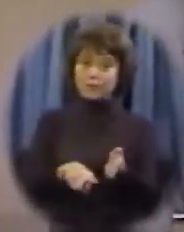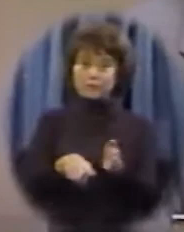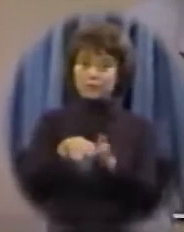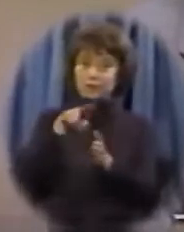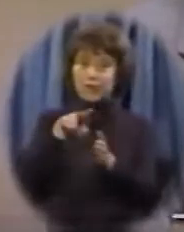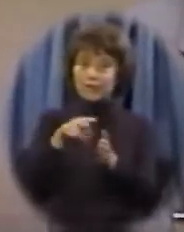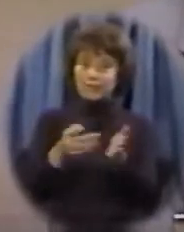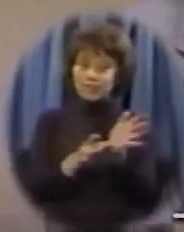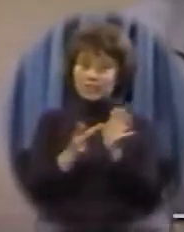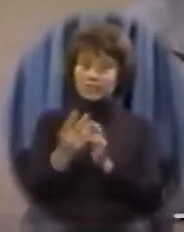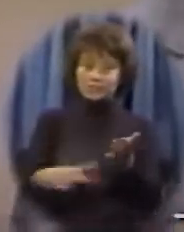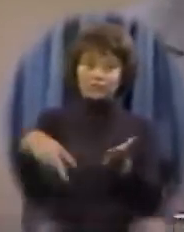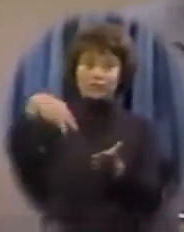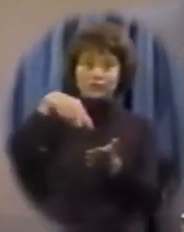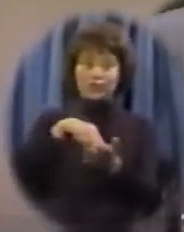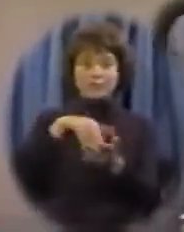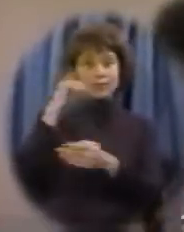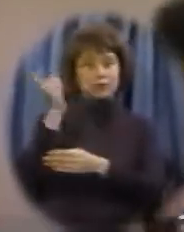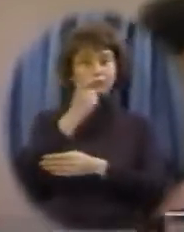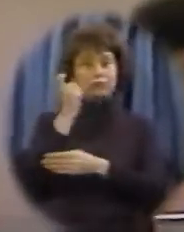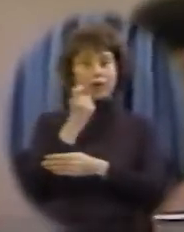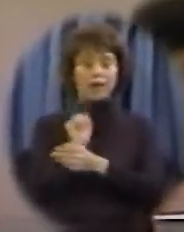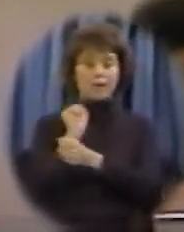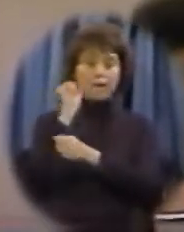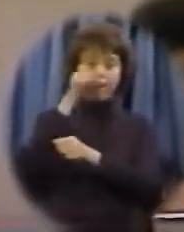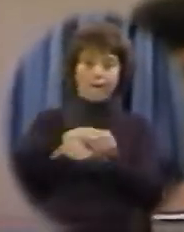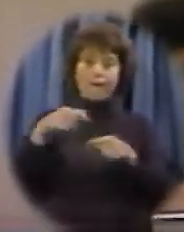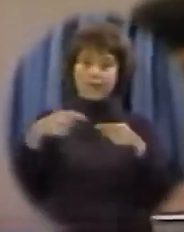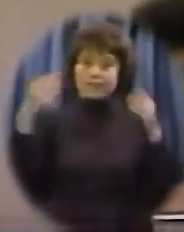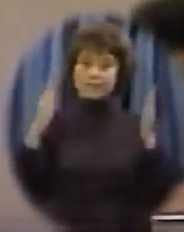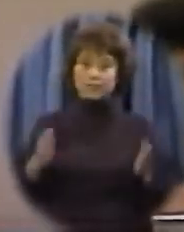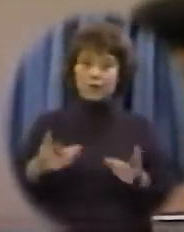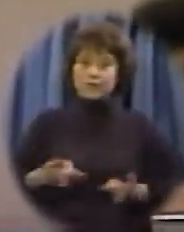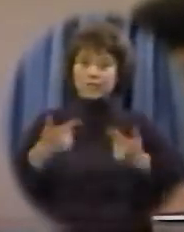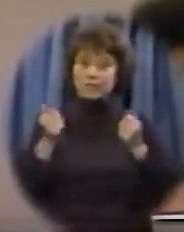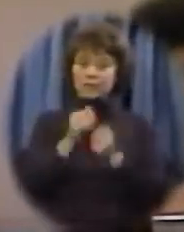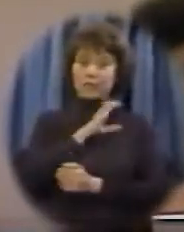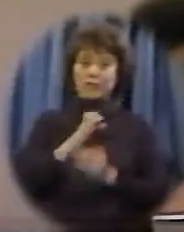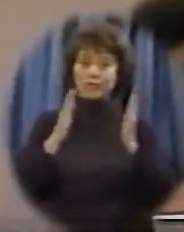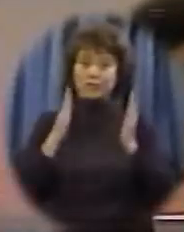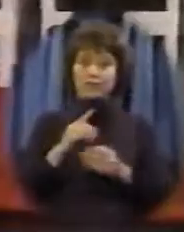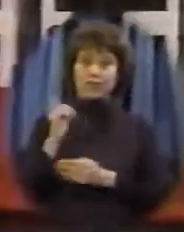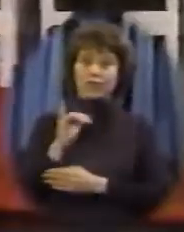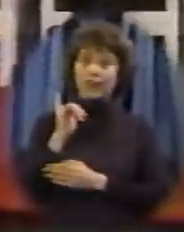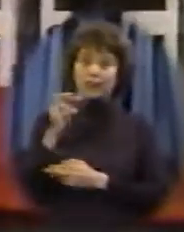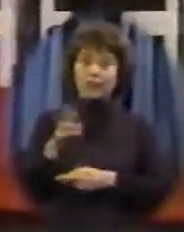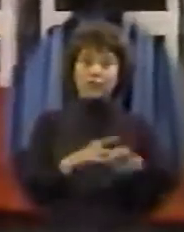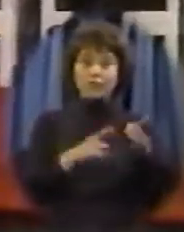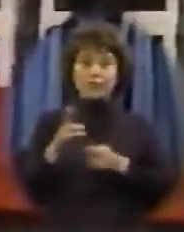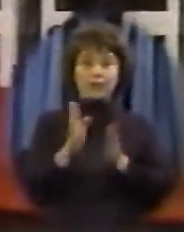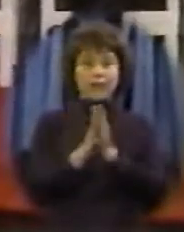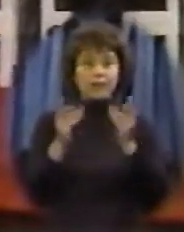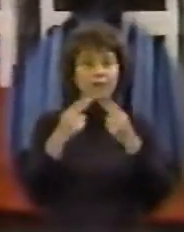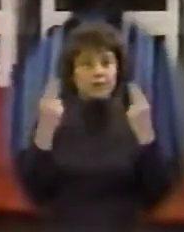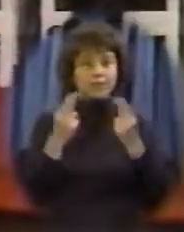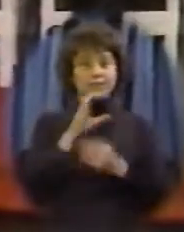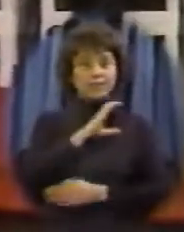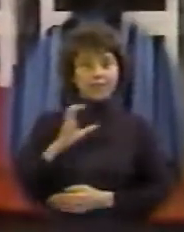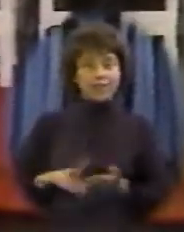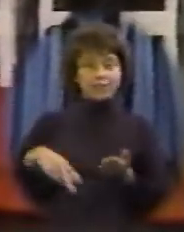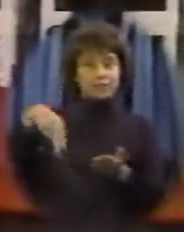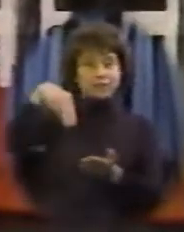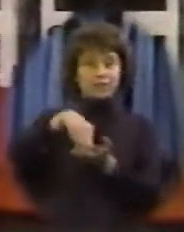mighty triumph o'er his foes, and lives forever with his saints to reign. Hallelujah, Christ arose. And he walked out on the other side and dangled